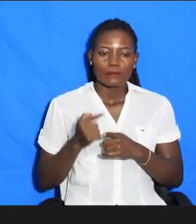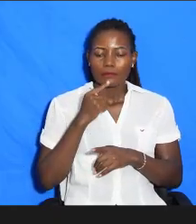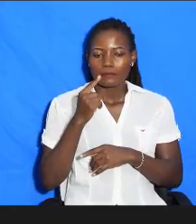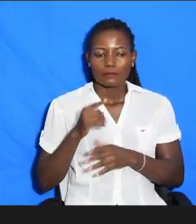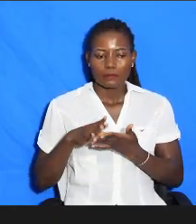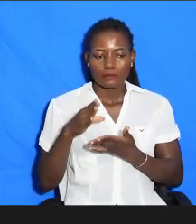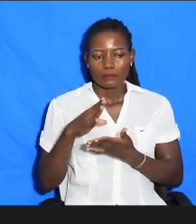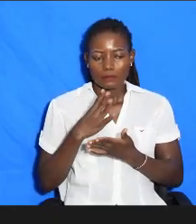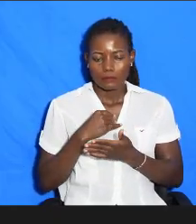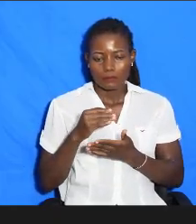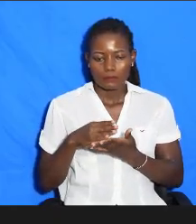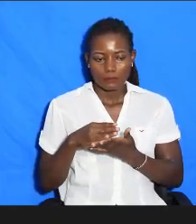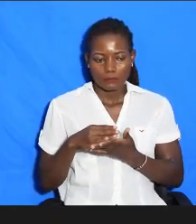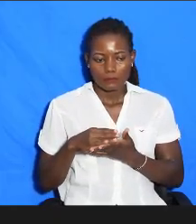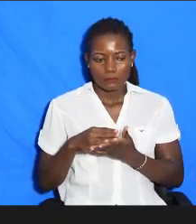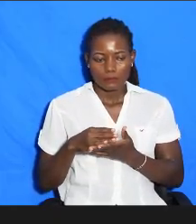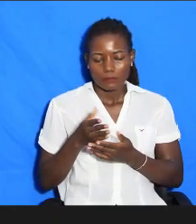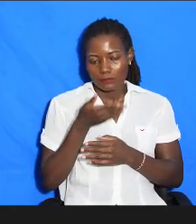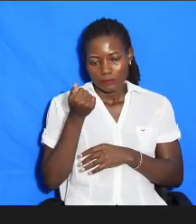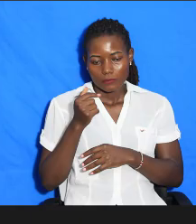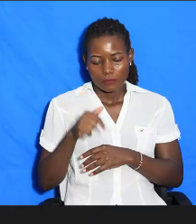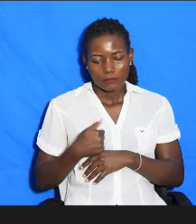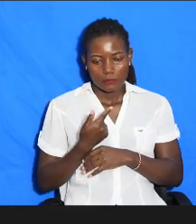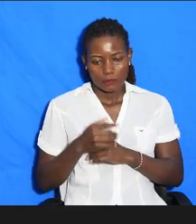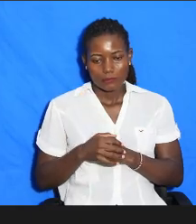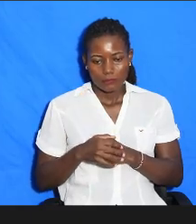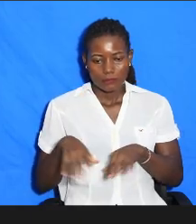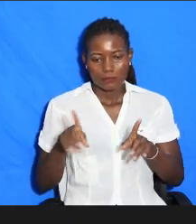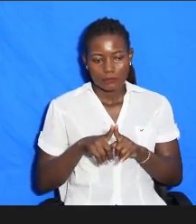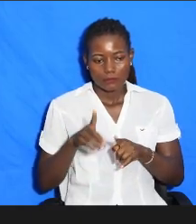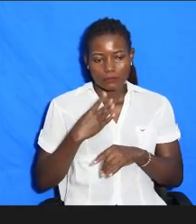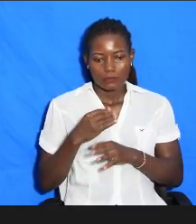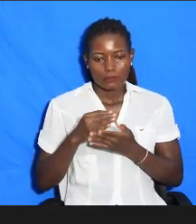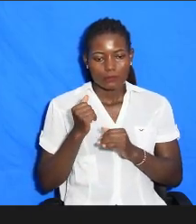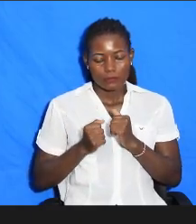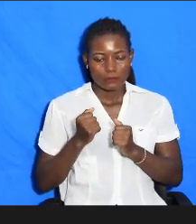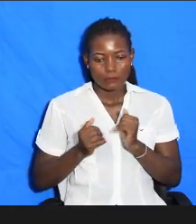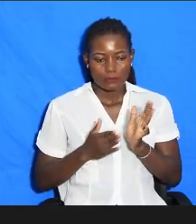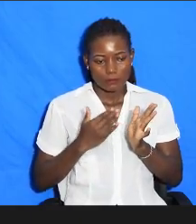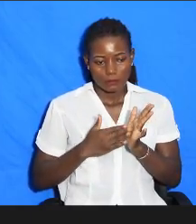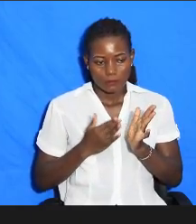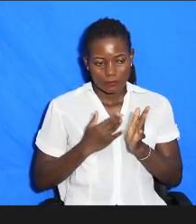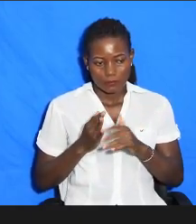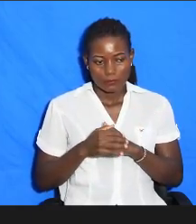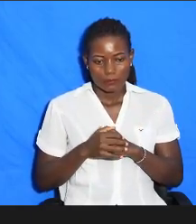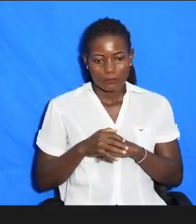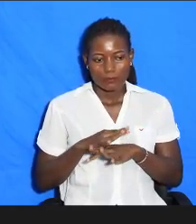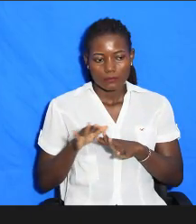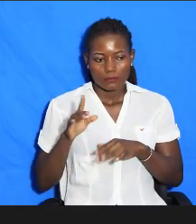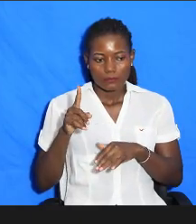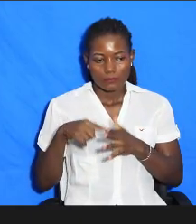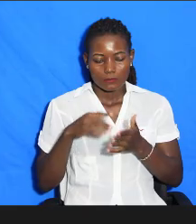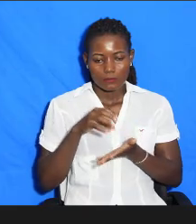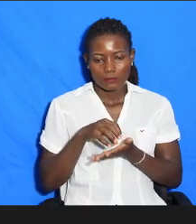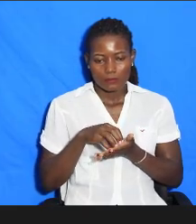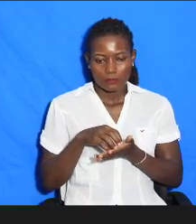learn, that you want to, kind of better yourself and you want to run fast, no mm, matter what position you're in, you might end up